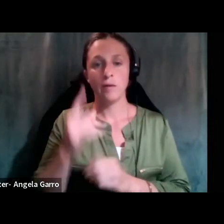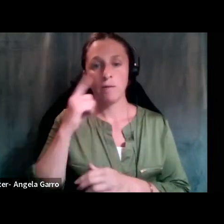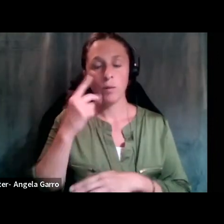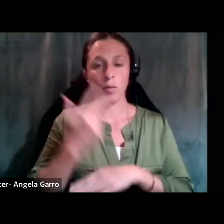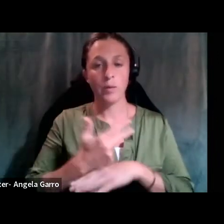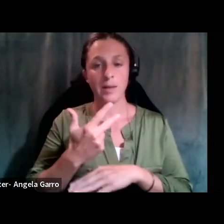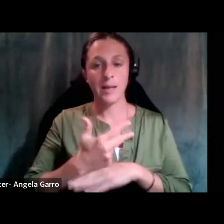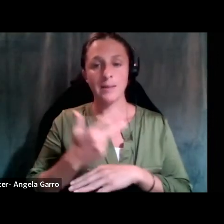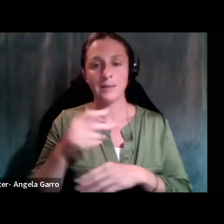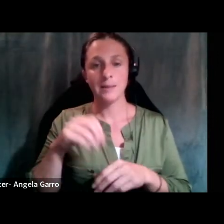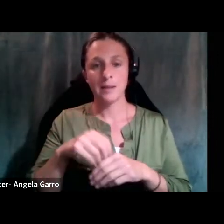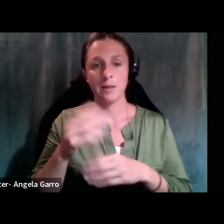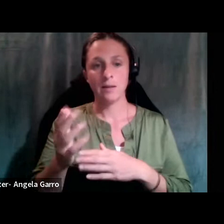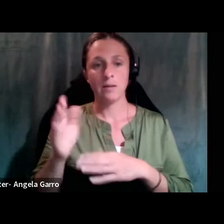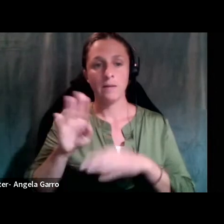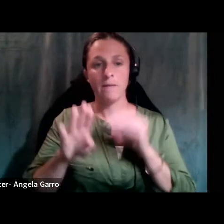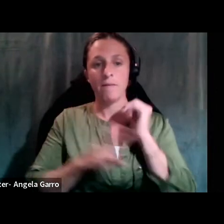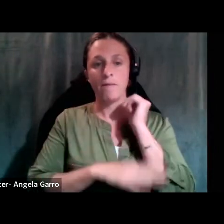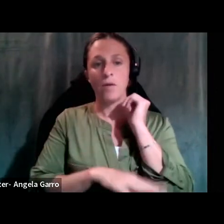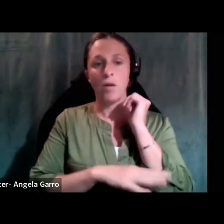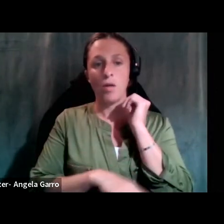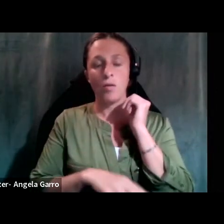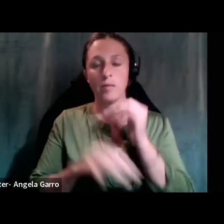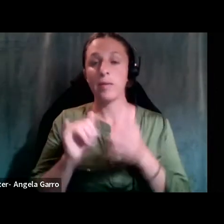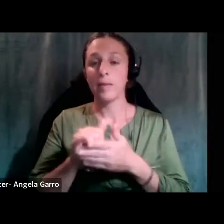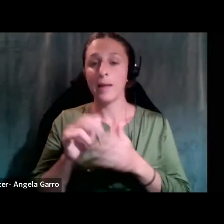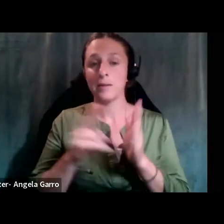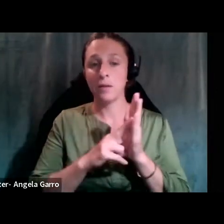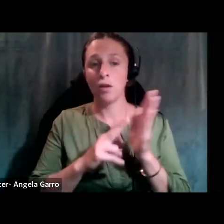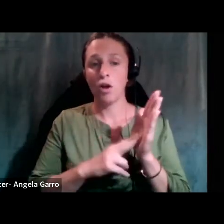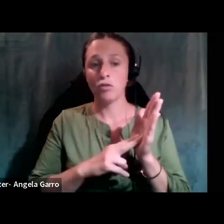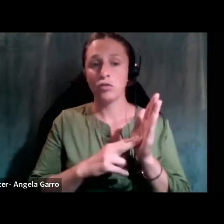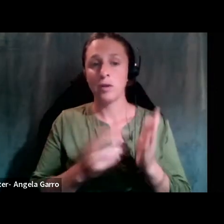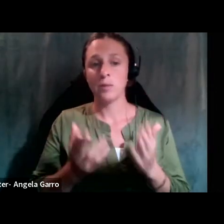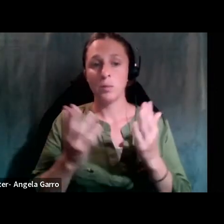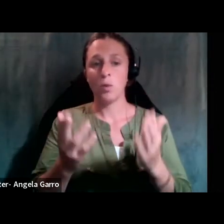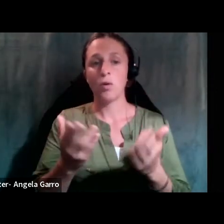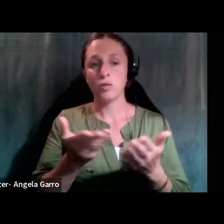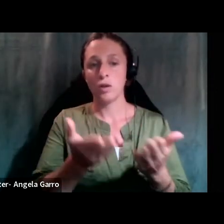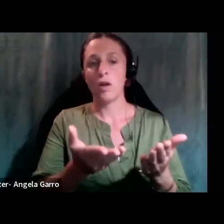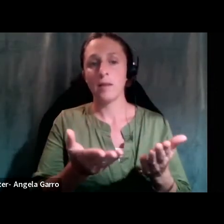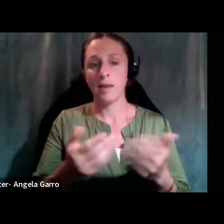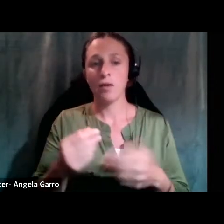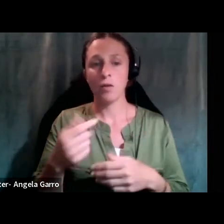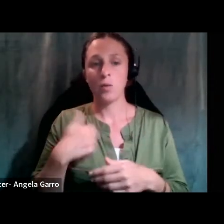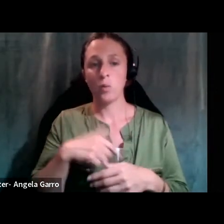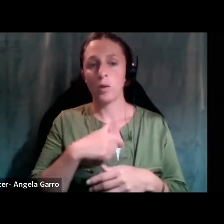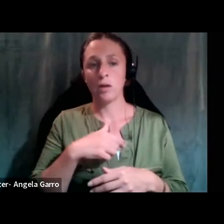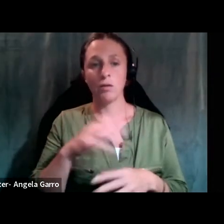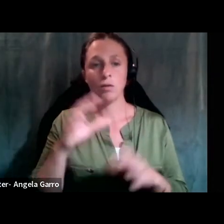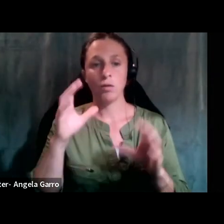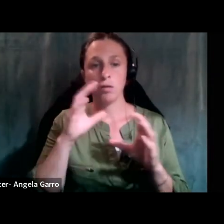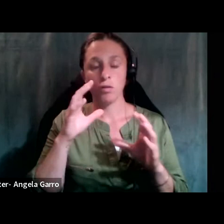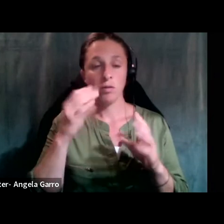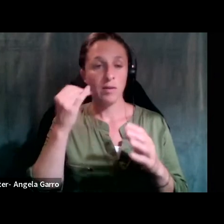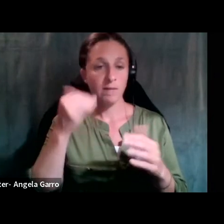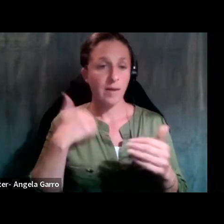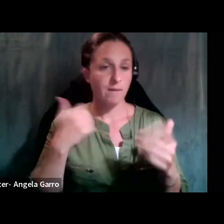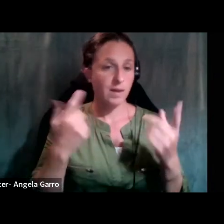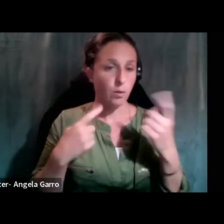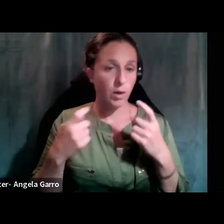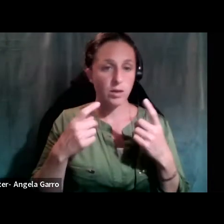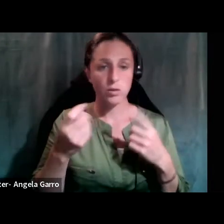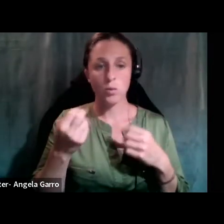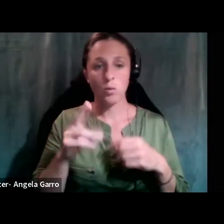fall. So those are the contracts and proposals that are on there, and we're just looking for if there are any questions. Otherwise, we